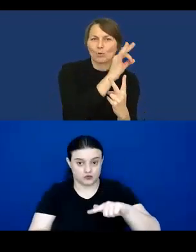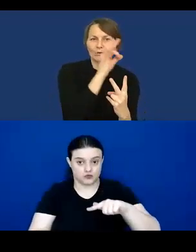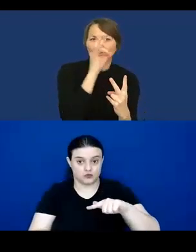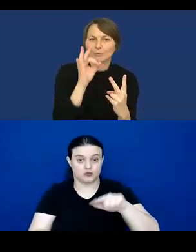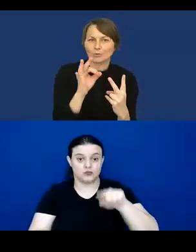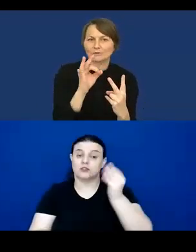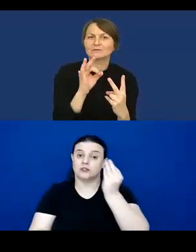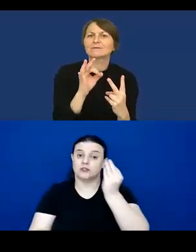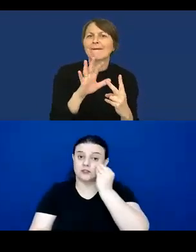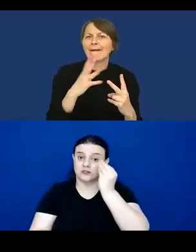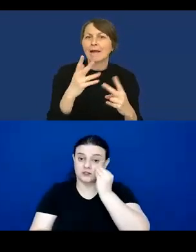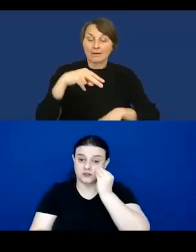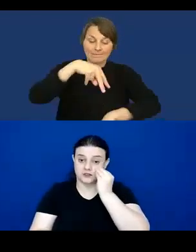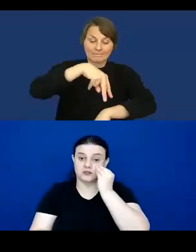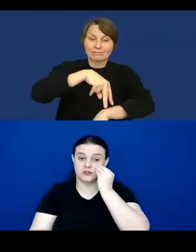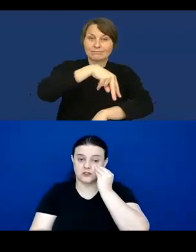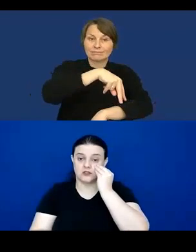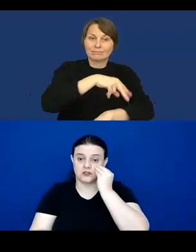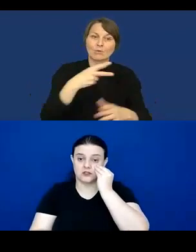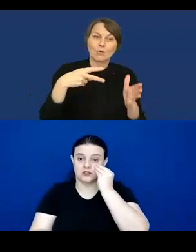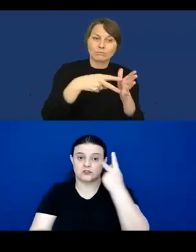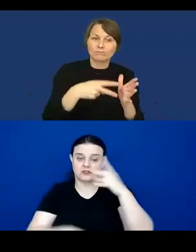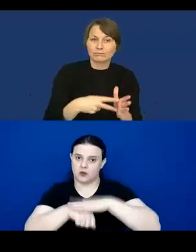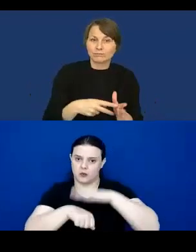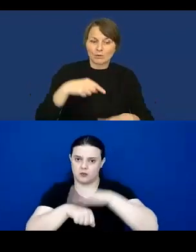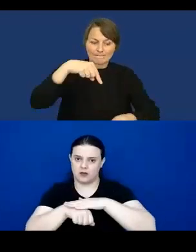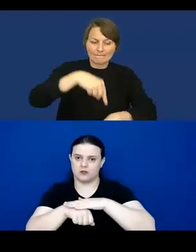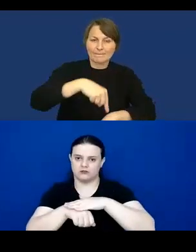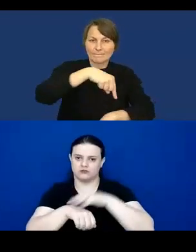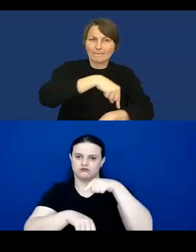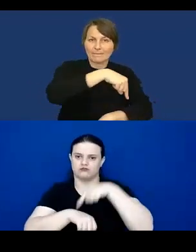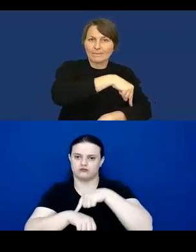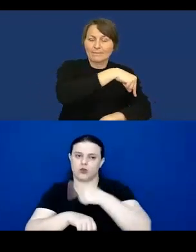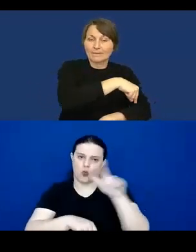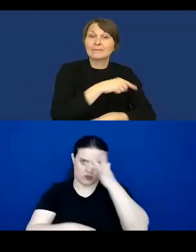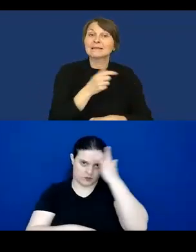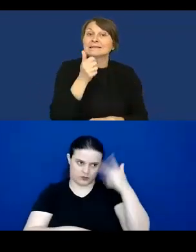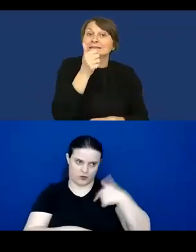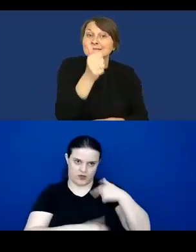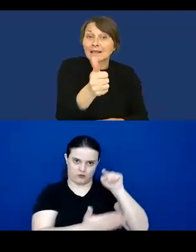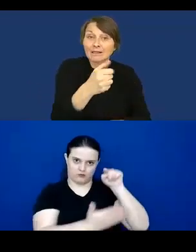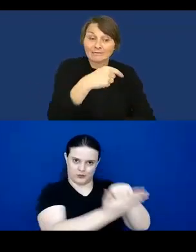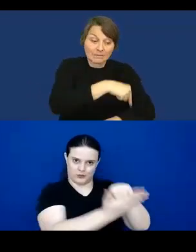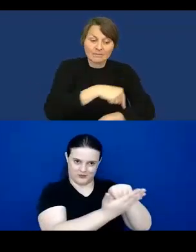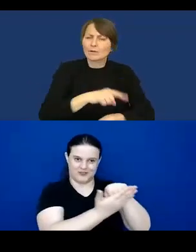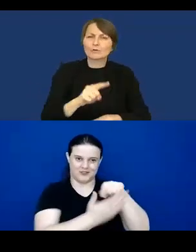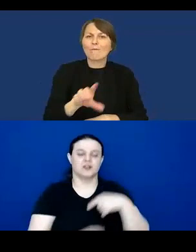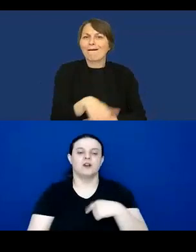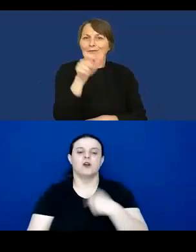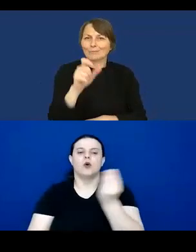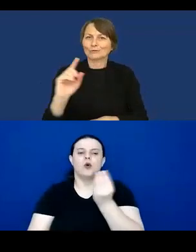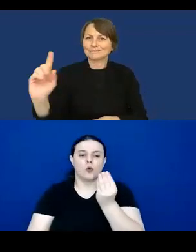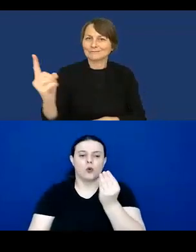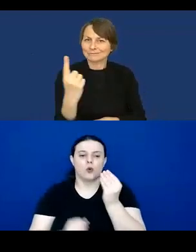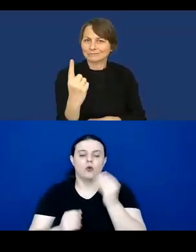experiment that you could do yourself, not on yourself, but on some other person. And the task will be,